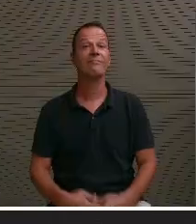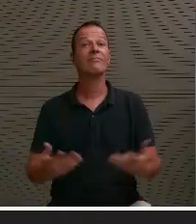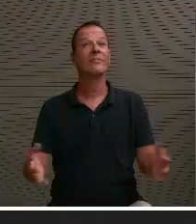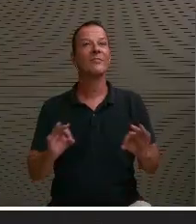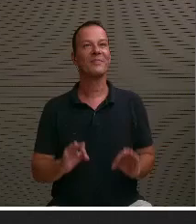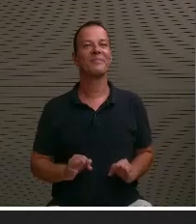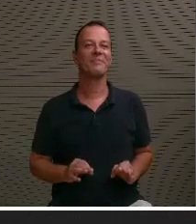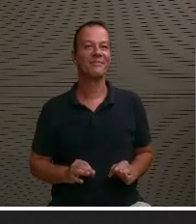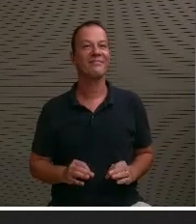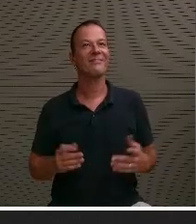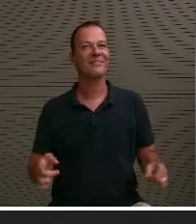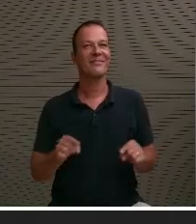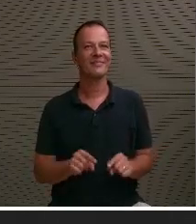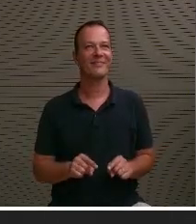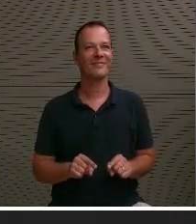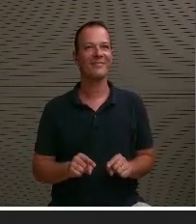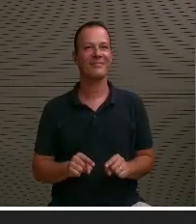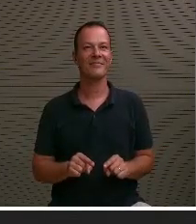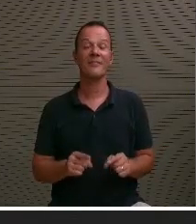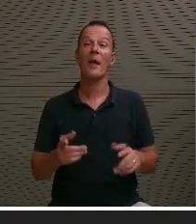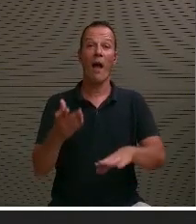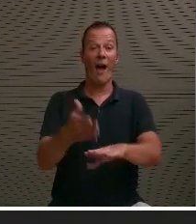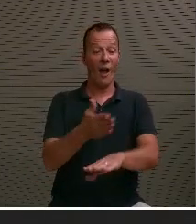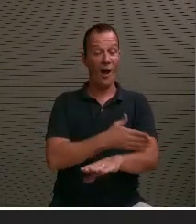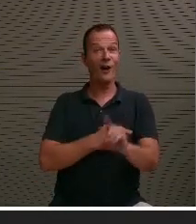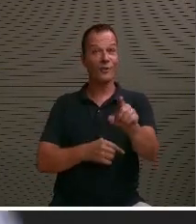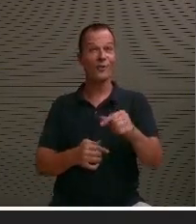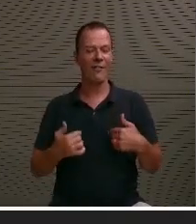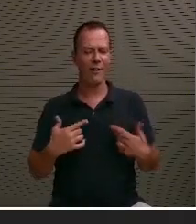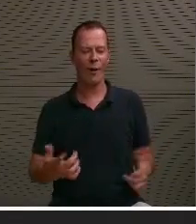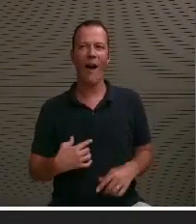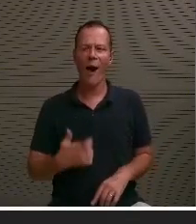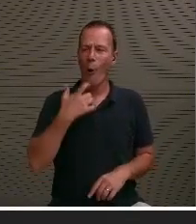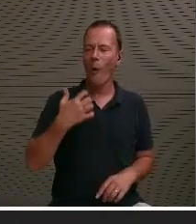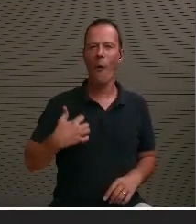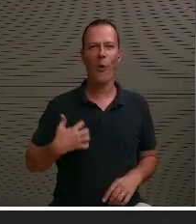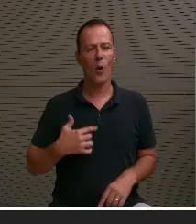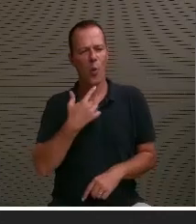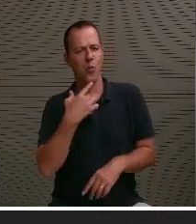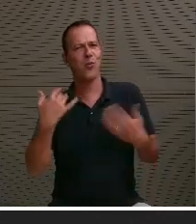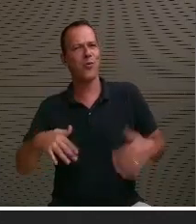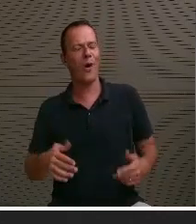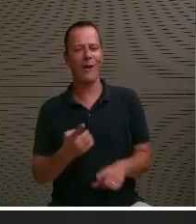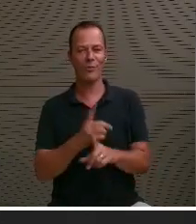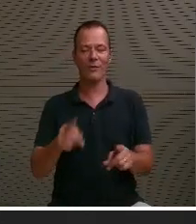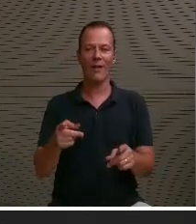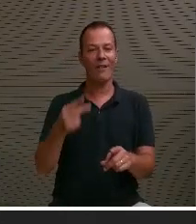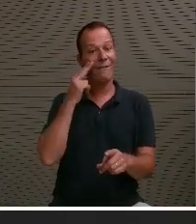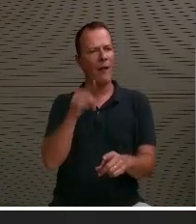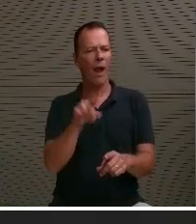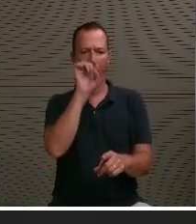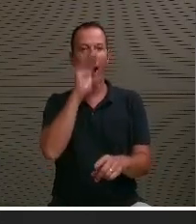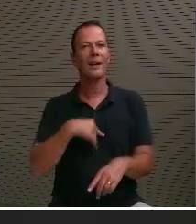And earlier, I was very honored to look at the testimony of Just Sound. But